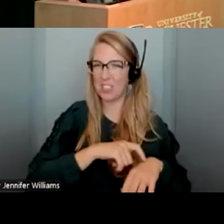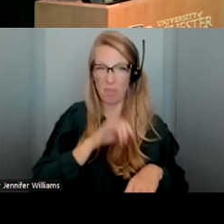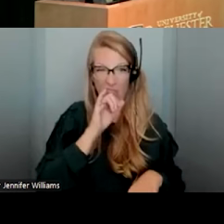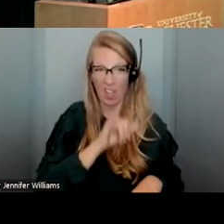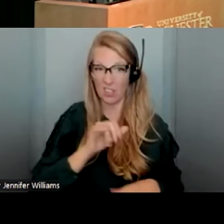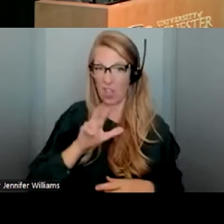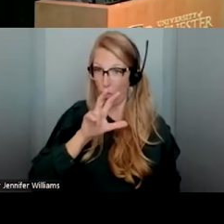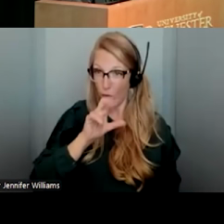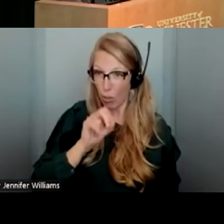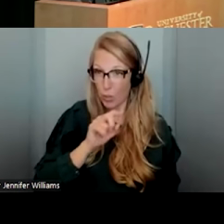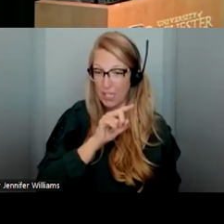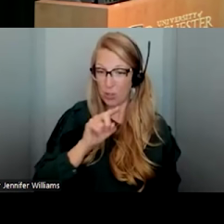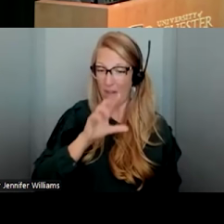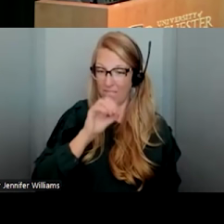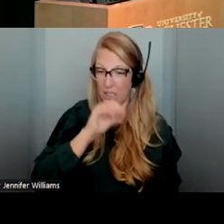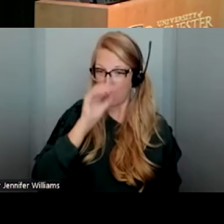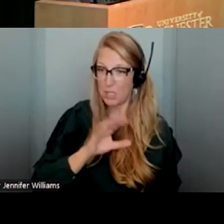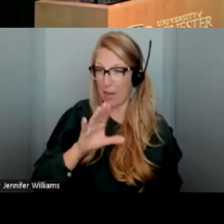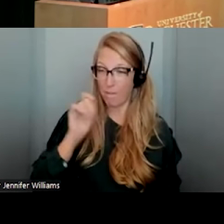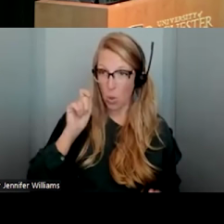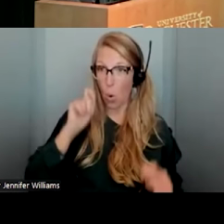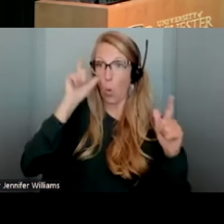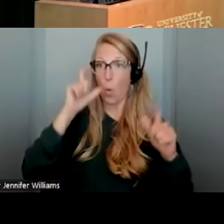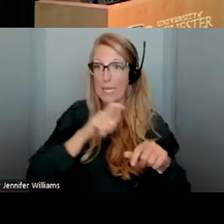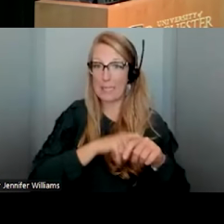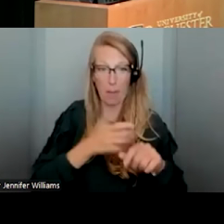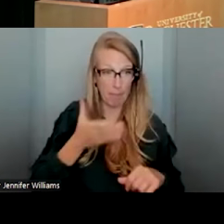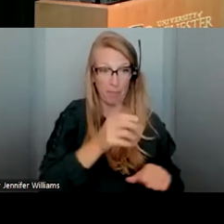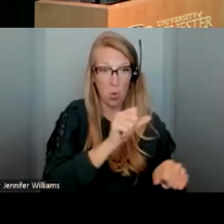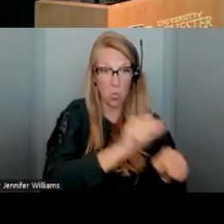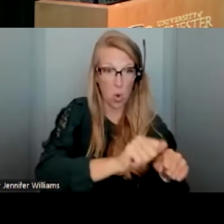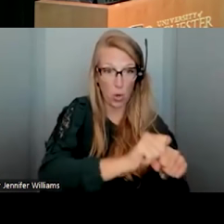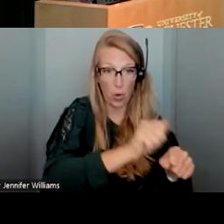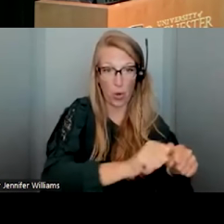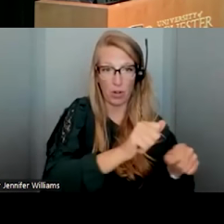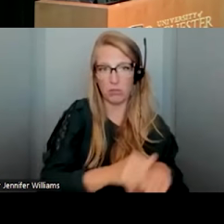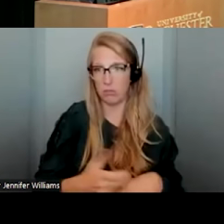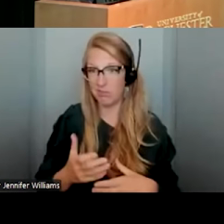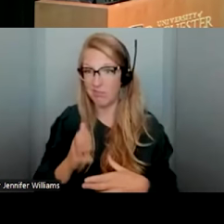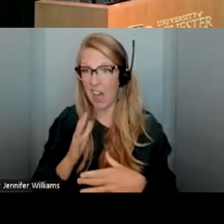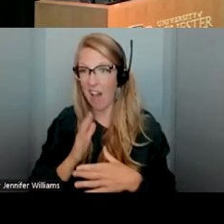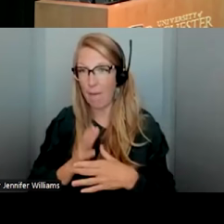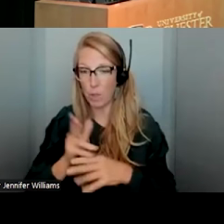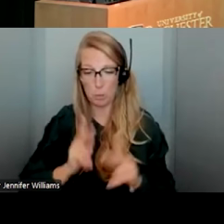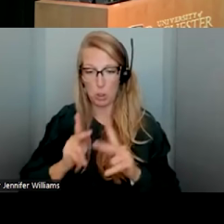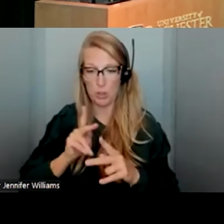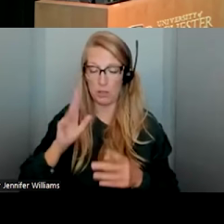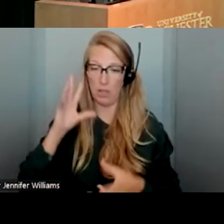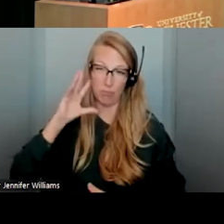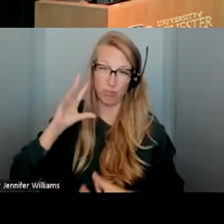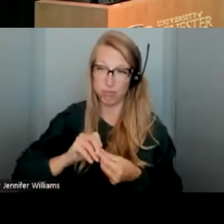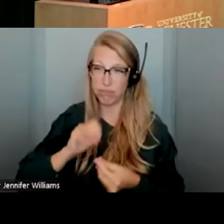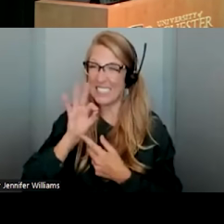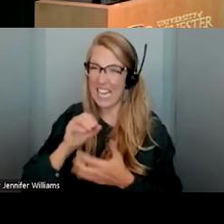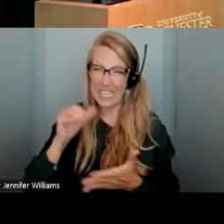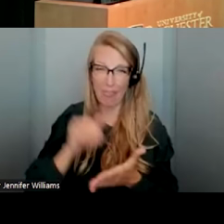40% of your waking hours are, you know, spent at work. An average person will spend 90,000 hours.